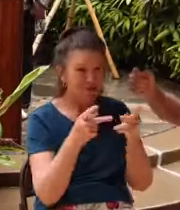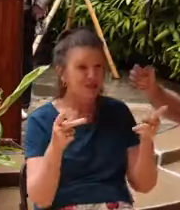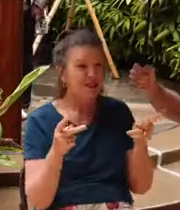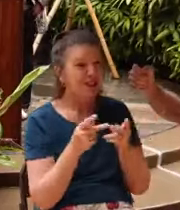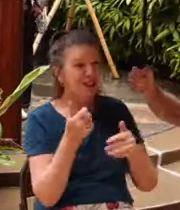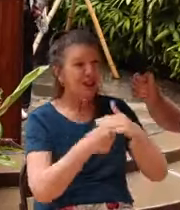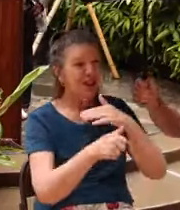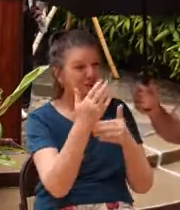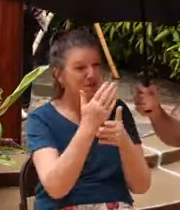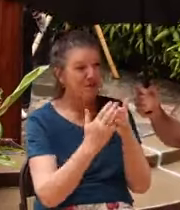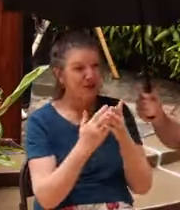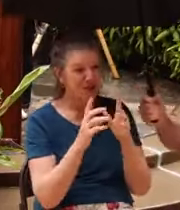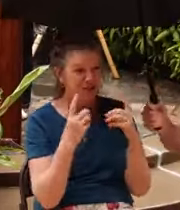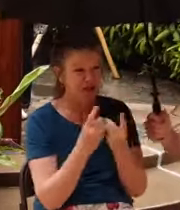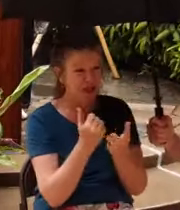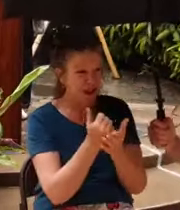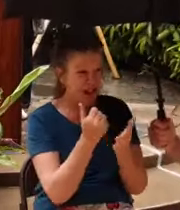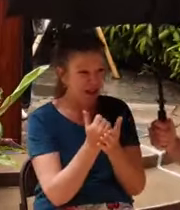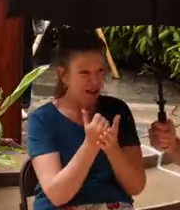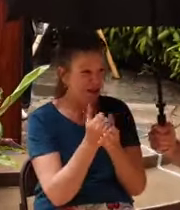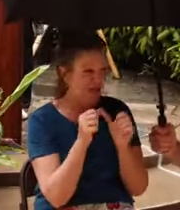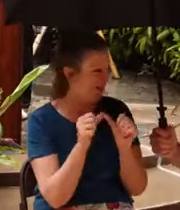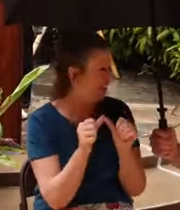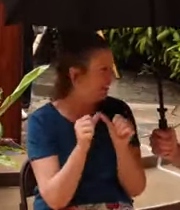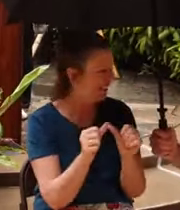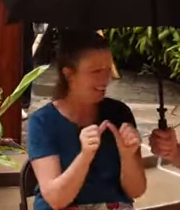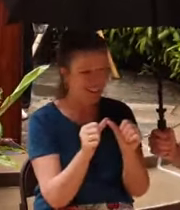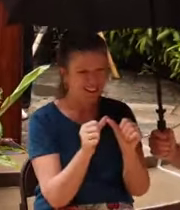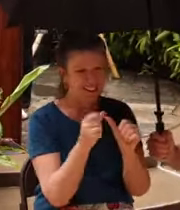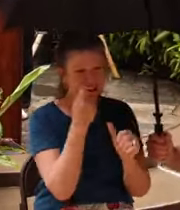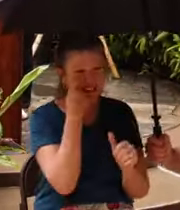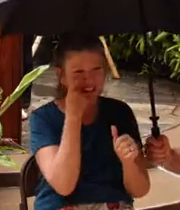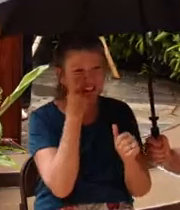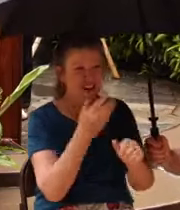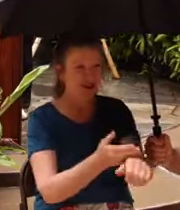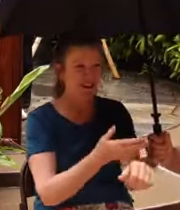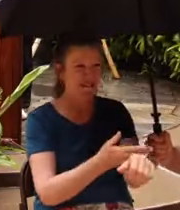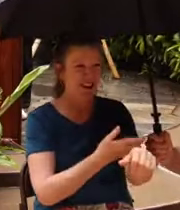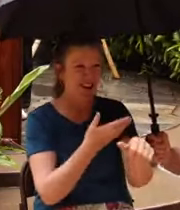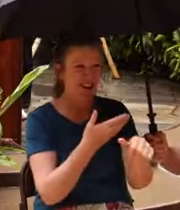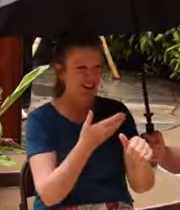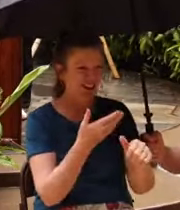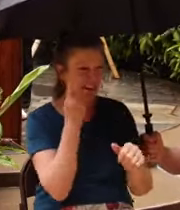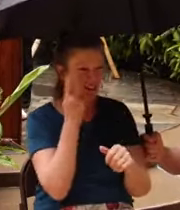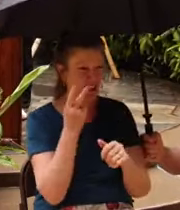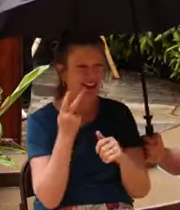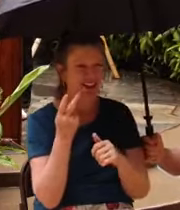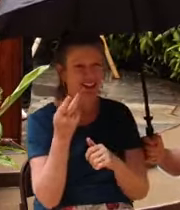our Parks Department to help maintain the recently renovated Kauai Veterans Cemetery,